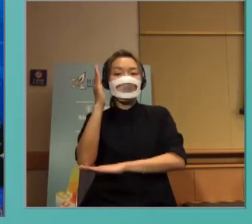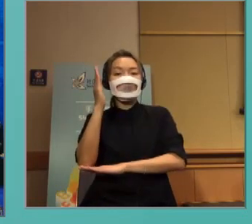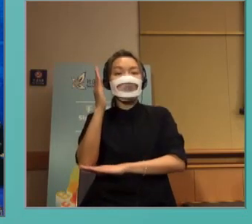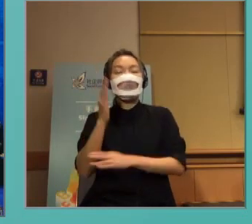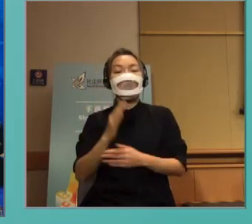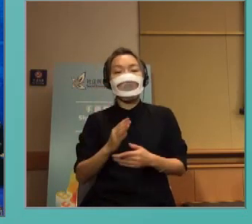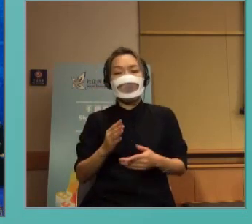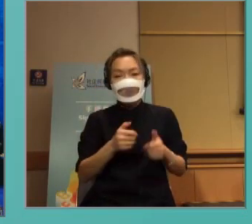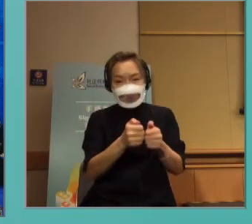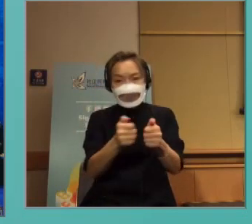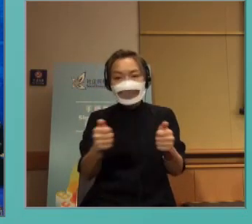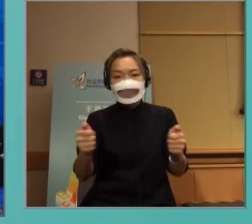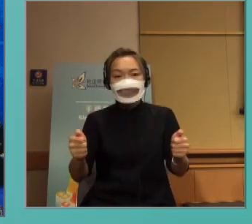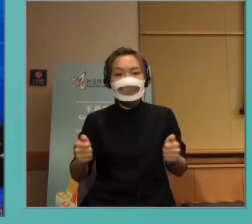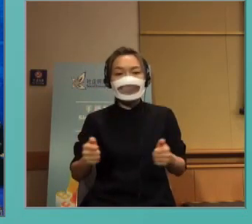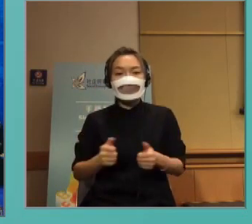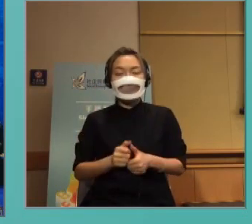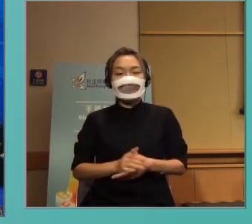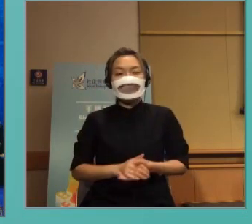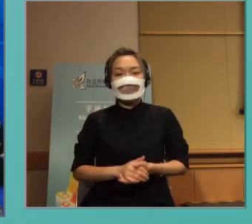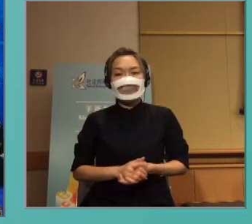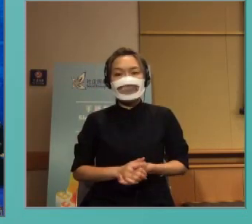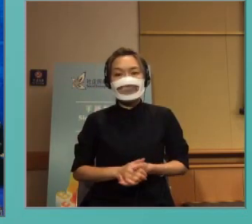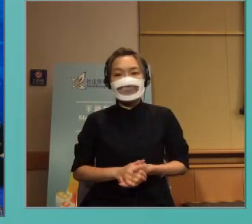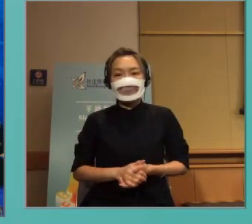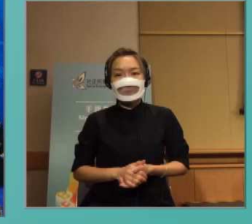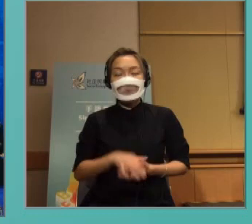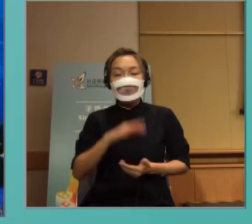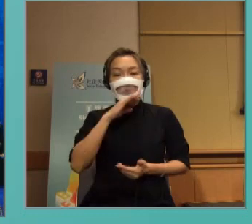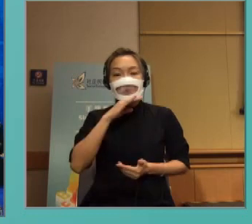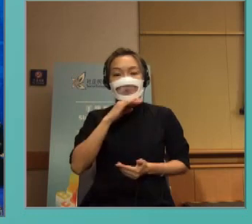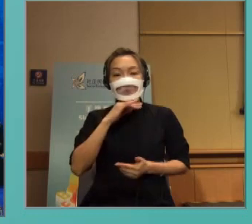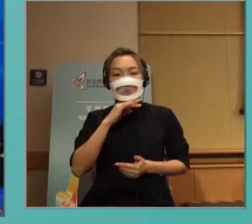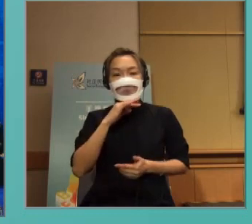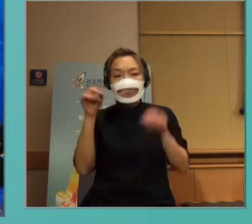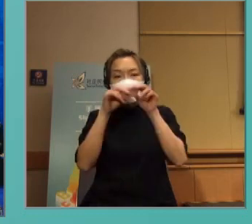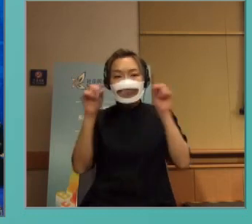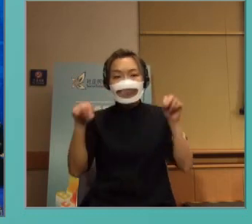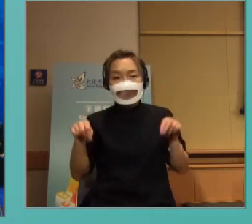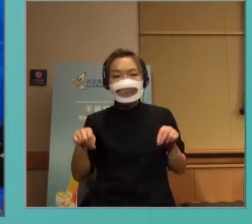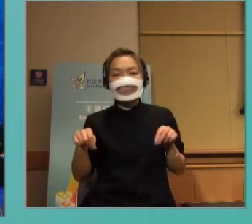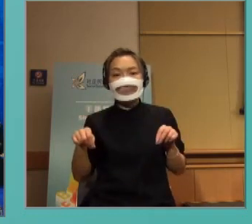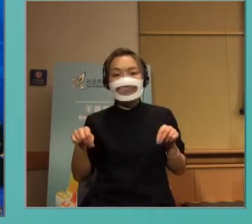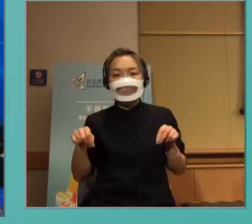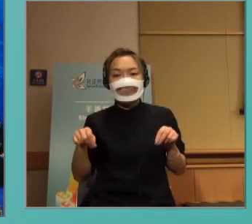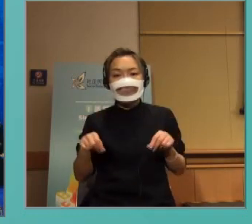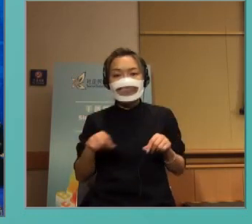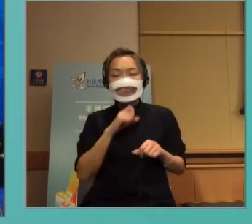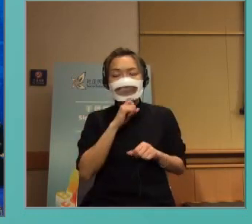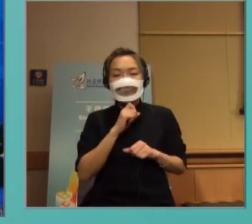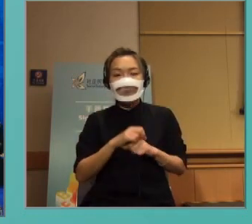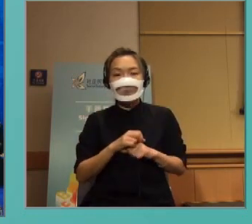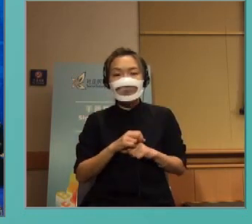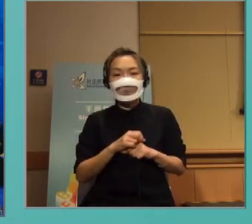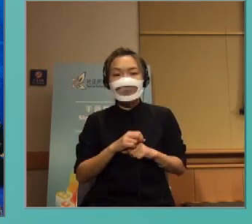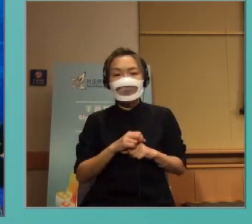for all of you for your participation. If you have any further questions, you can always ask or approach us here, or I'm sure you can reach out to Hanjin and